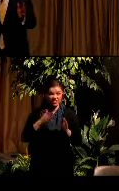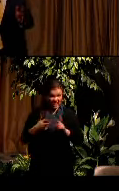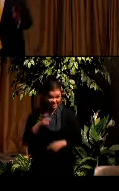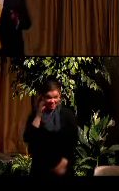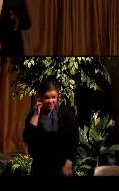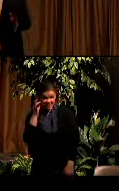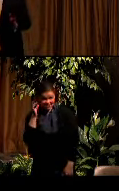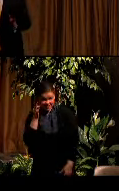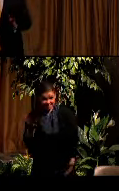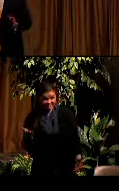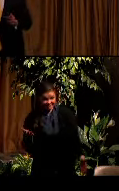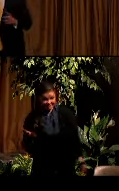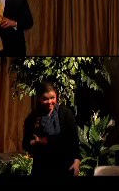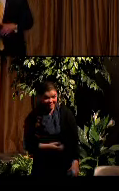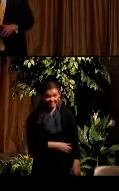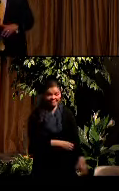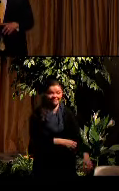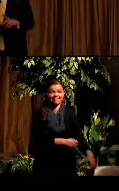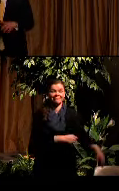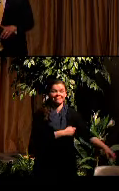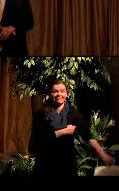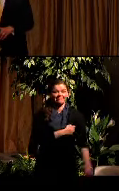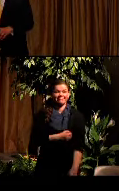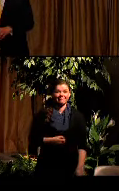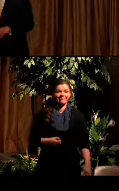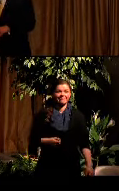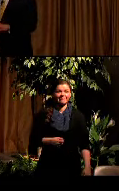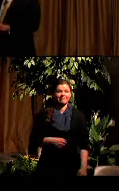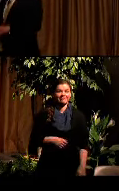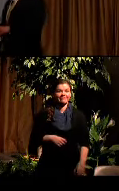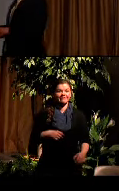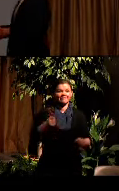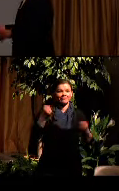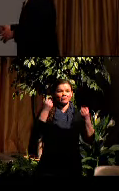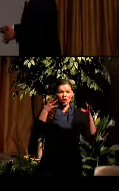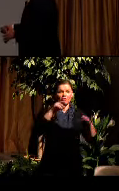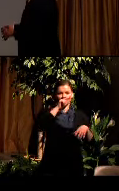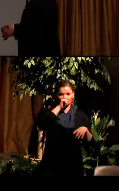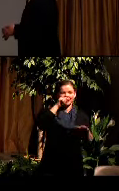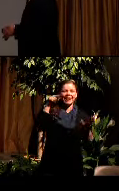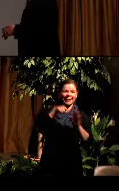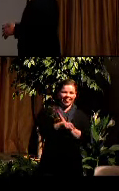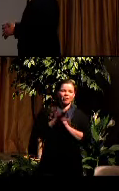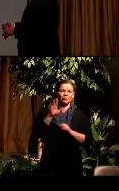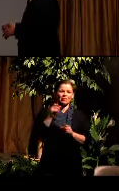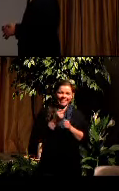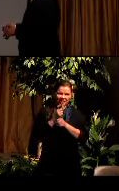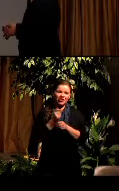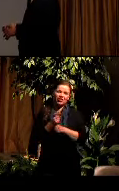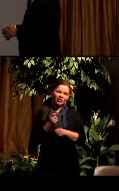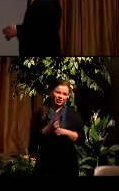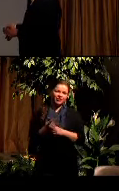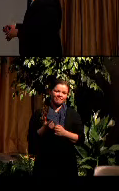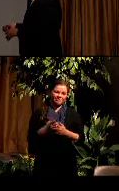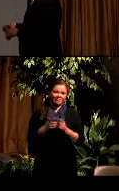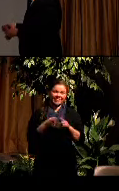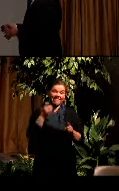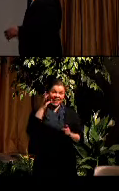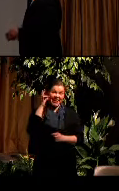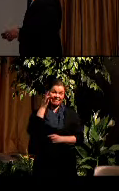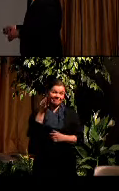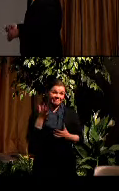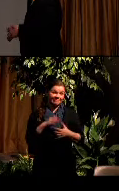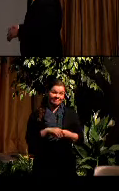species are killed every year from both feral and outdoor cats. And it's not just cats. It's things like buildings and windows and